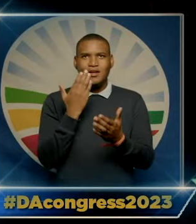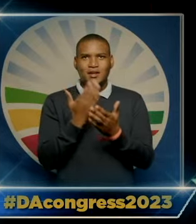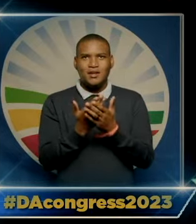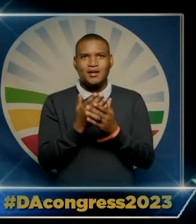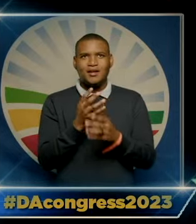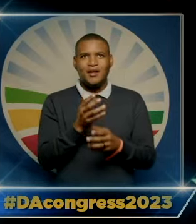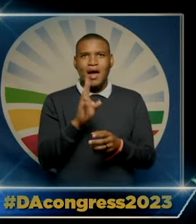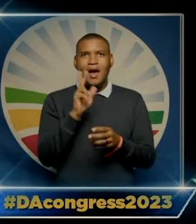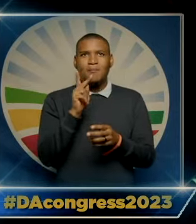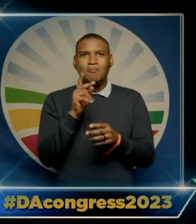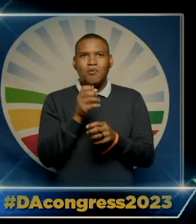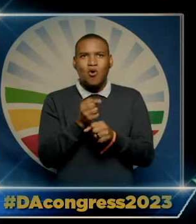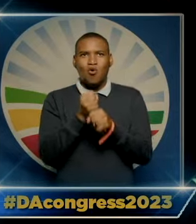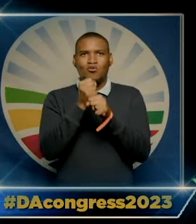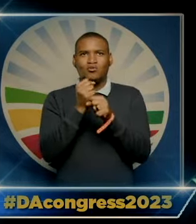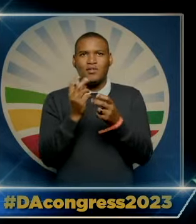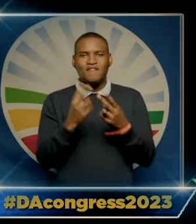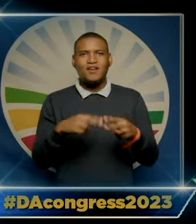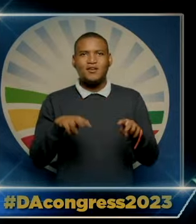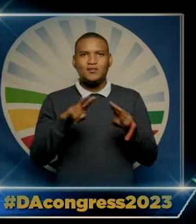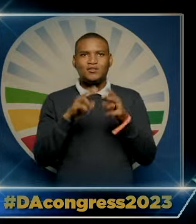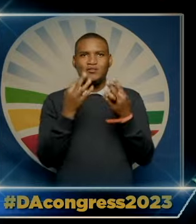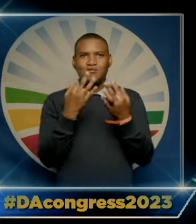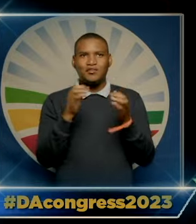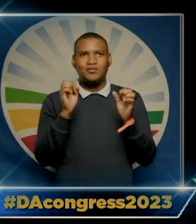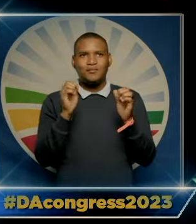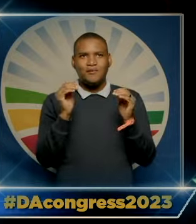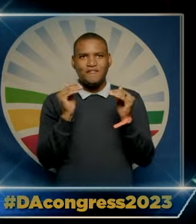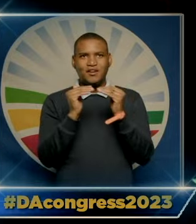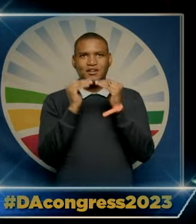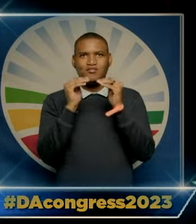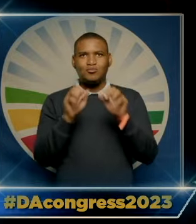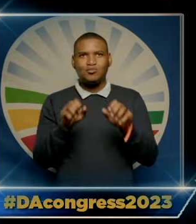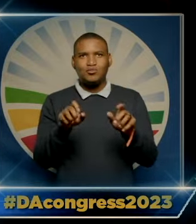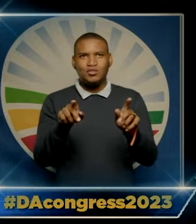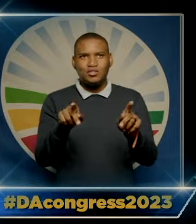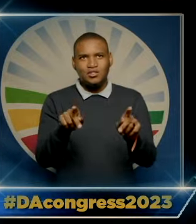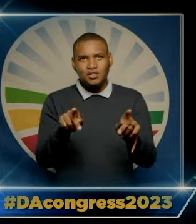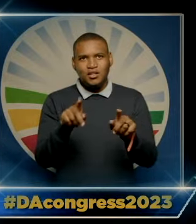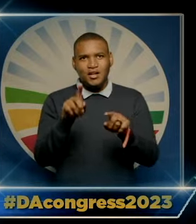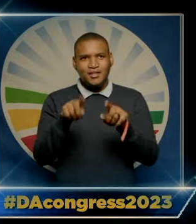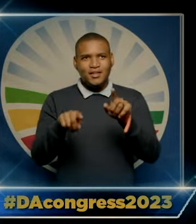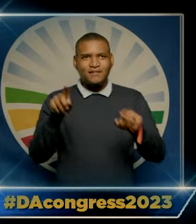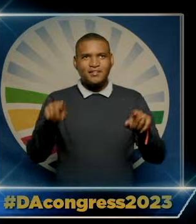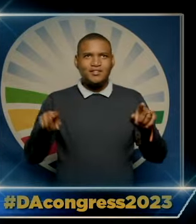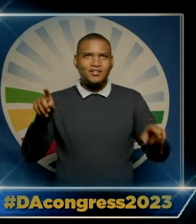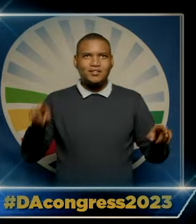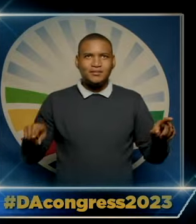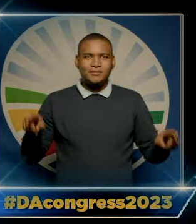uphold the values of freedom, fairness, opportunity, and diversity.